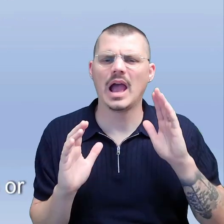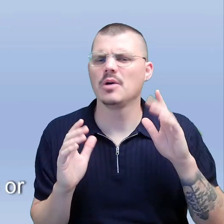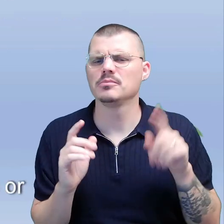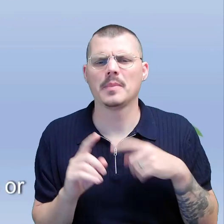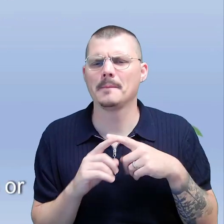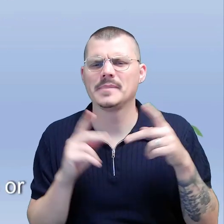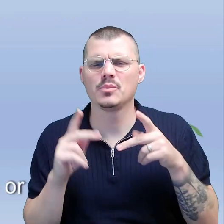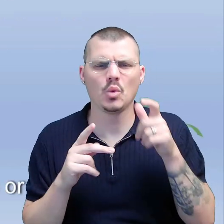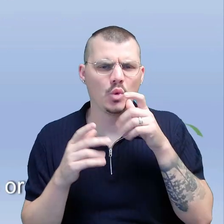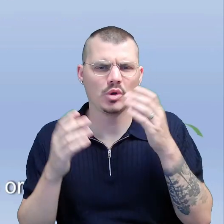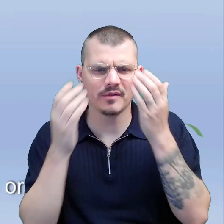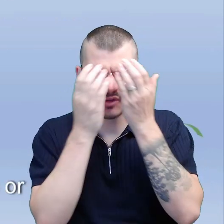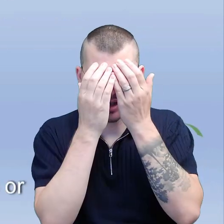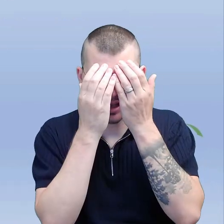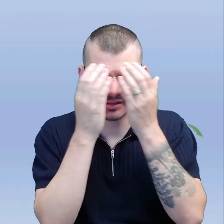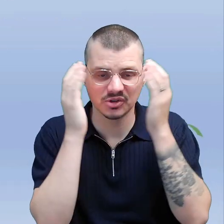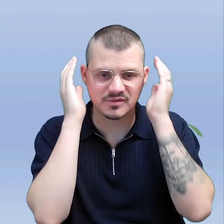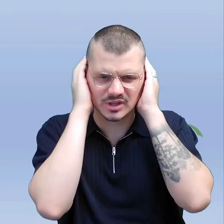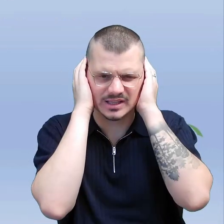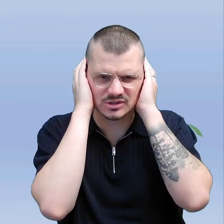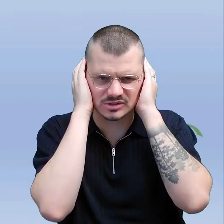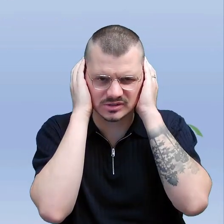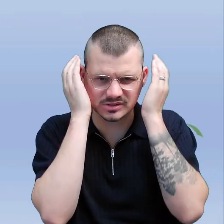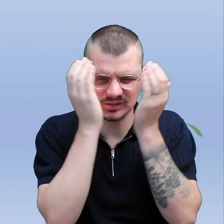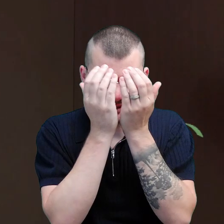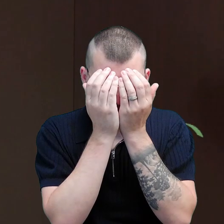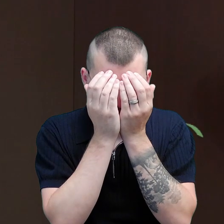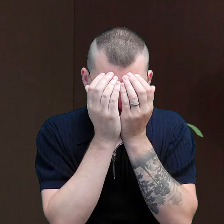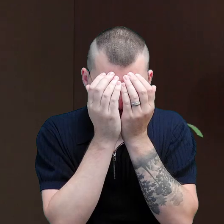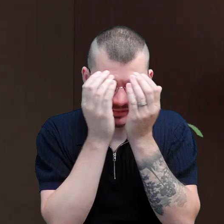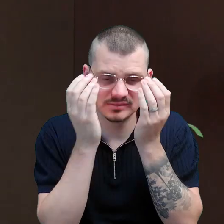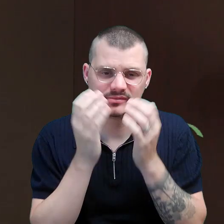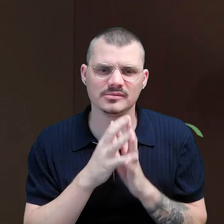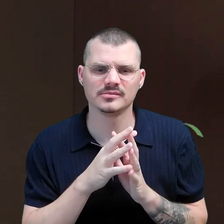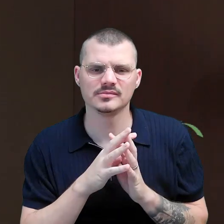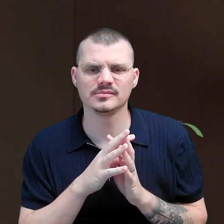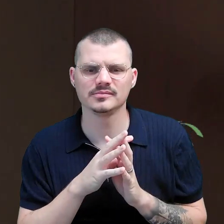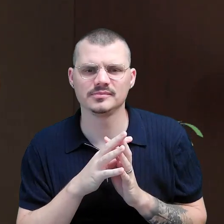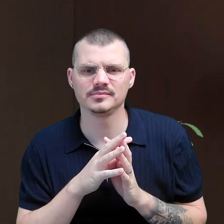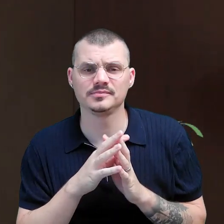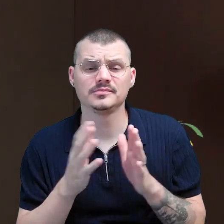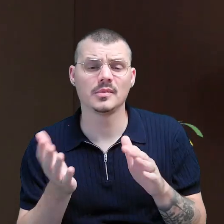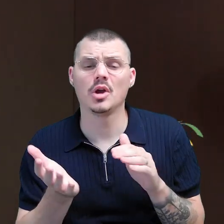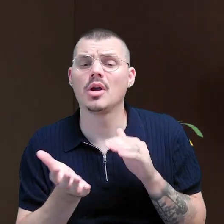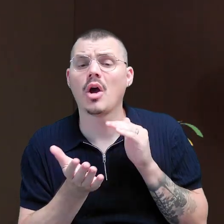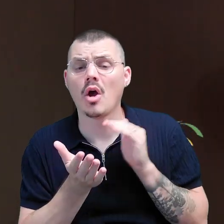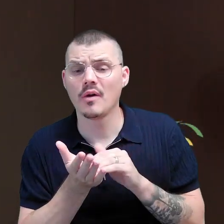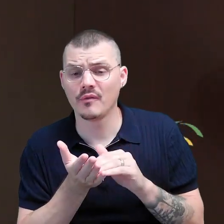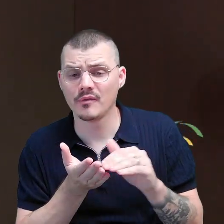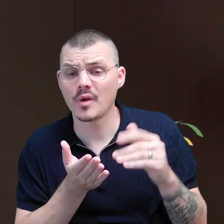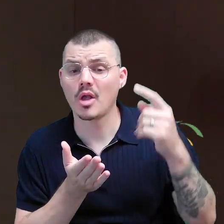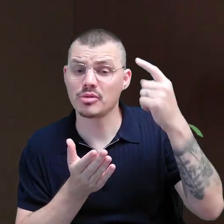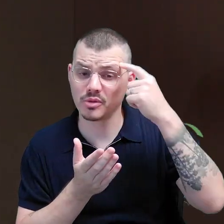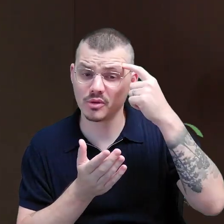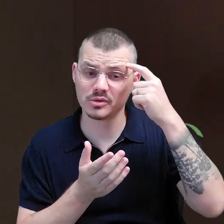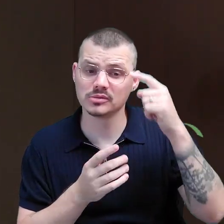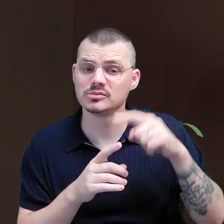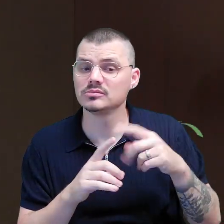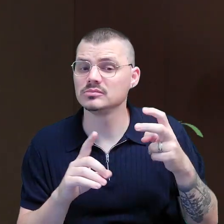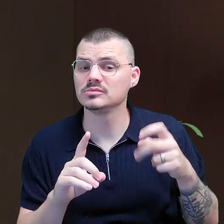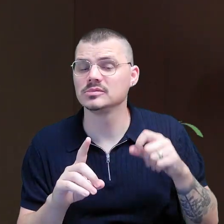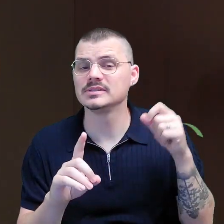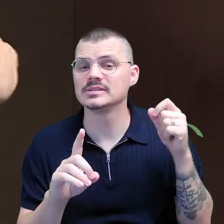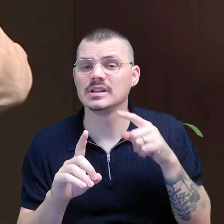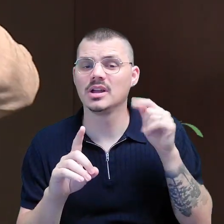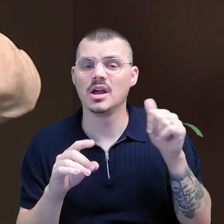How about people that cover their eyes or their ears, like this? Very commonly thought to